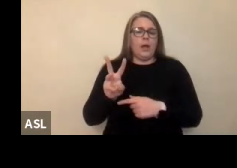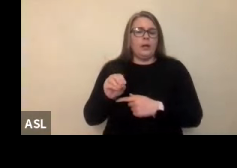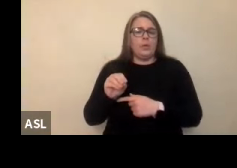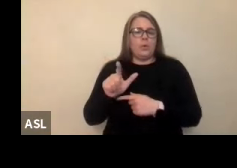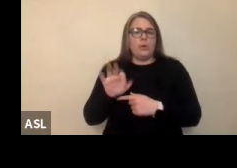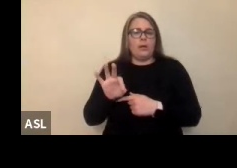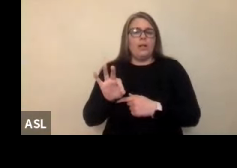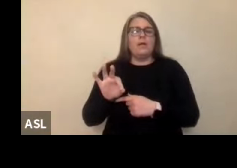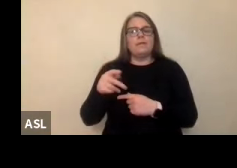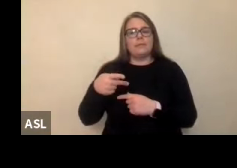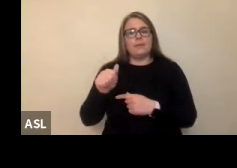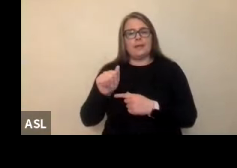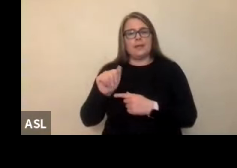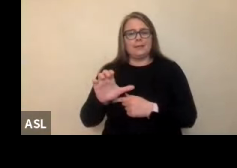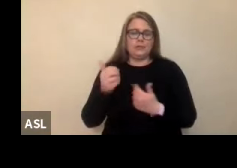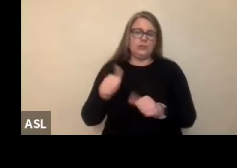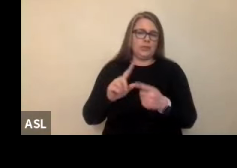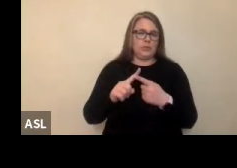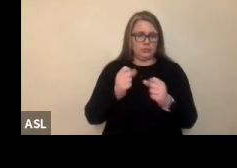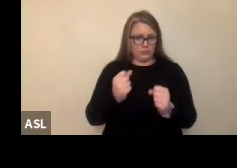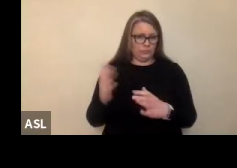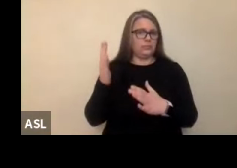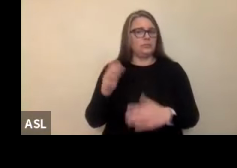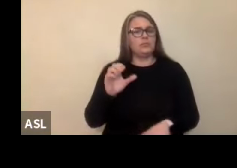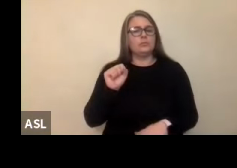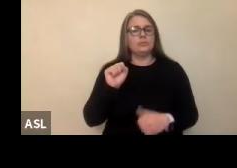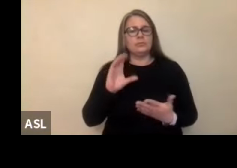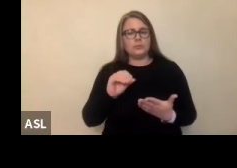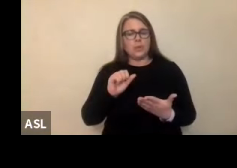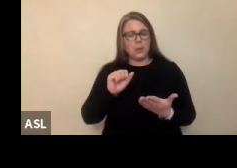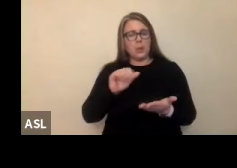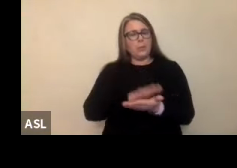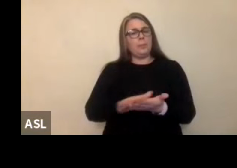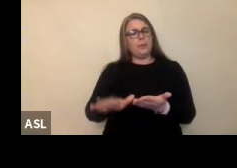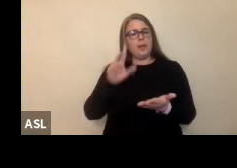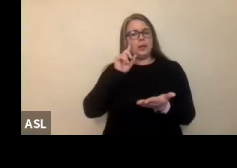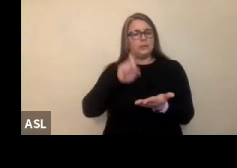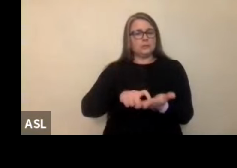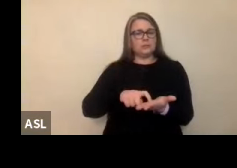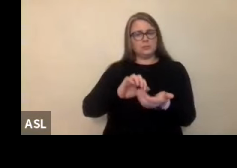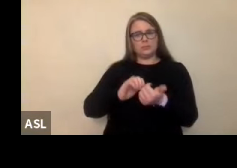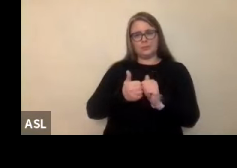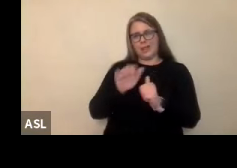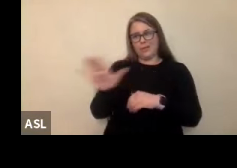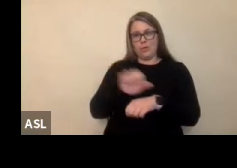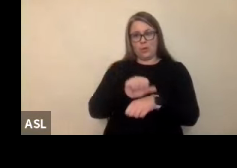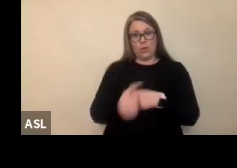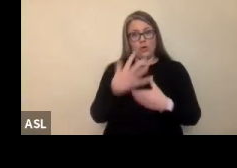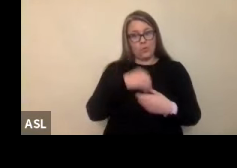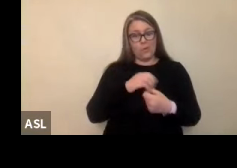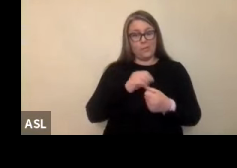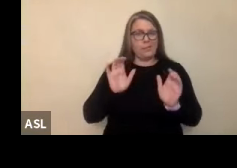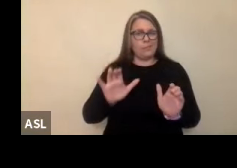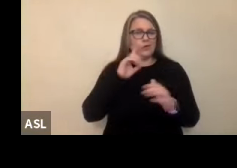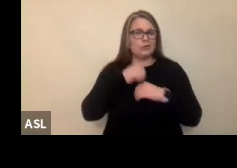PAC, P-A-C. Thus, it would be good to see how to incorporate the work they are already doing and to push the momentum for structural change. Thank you so